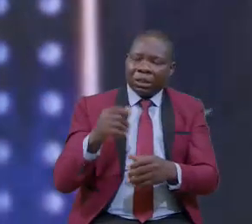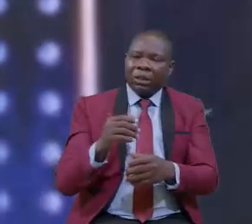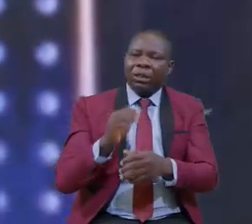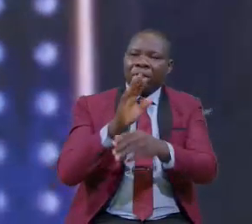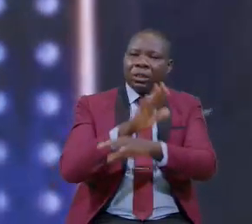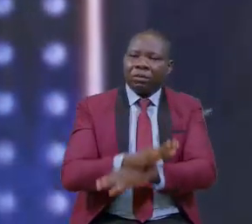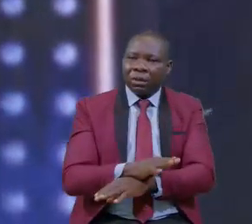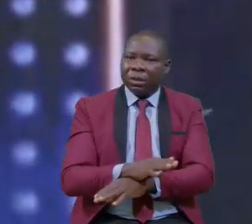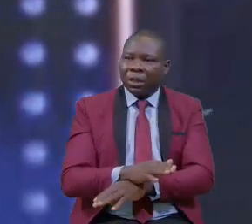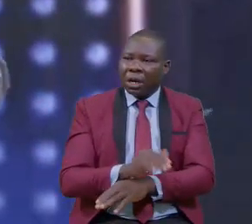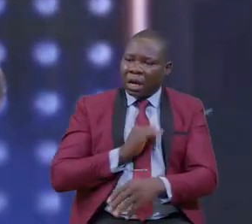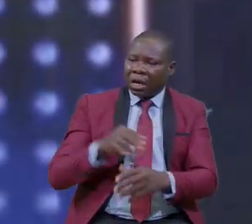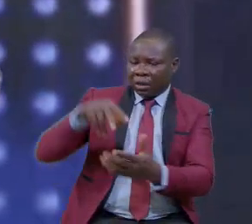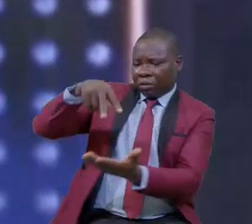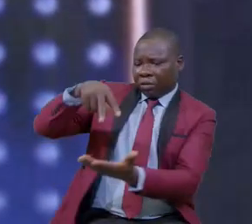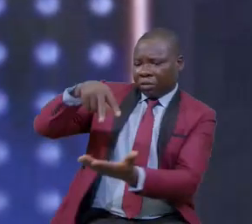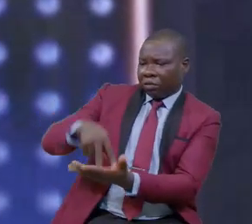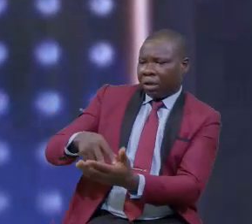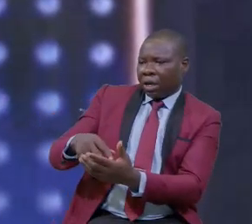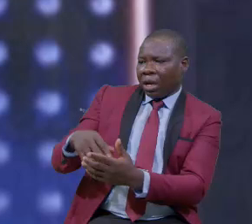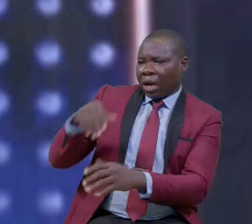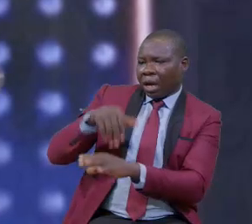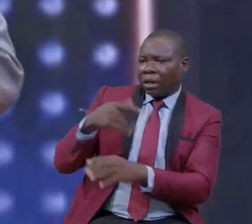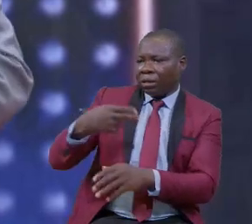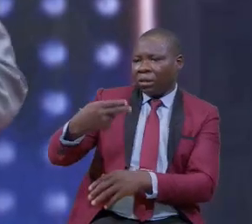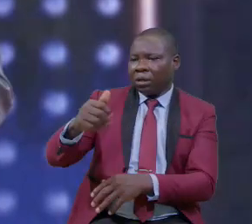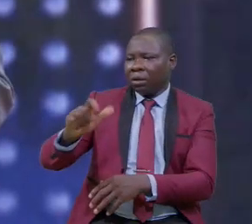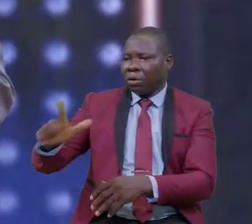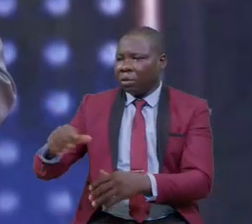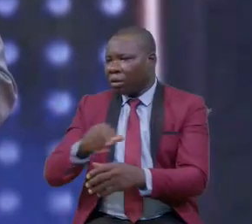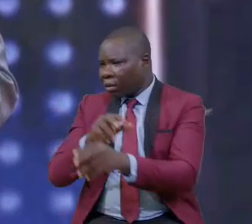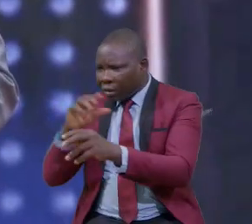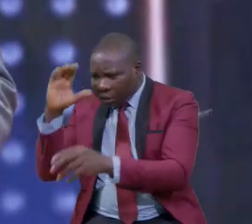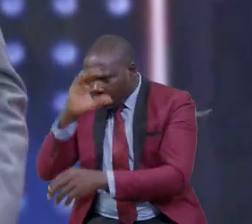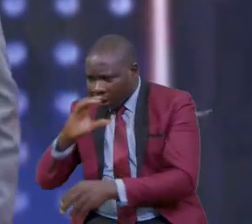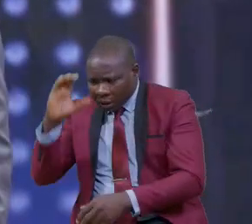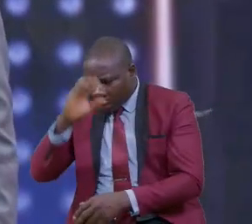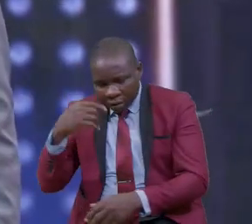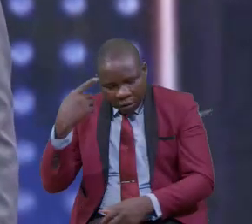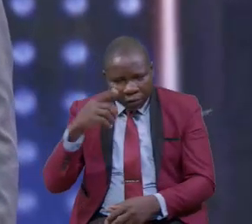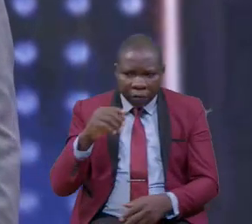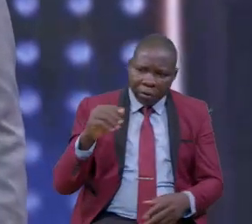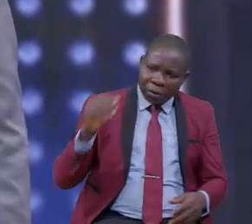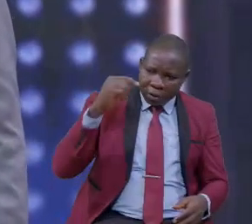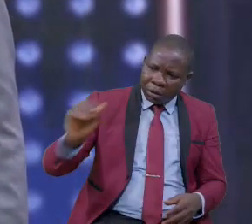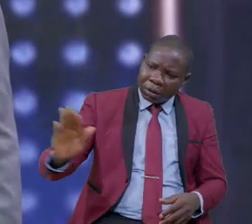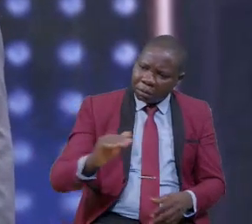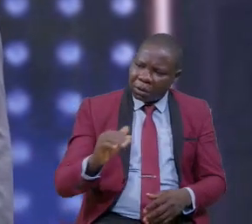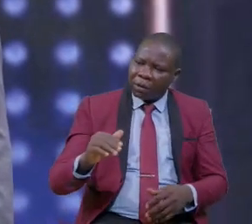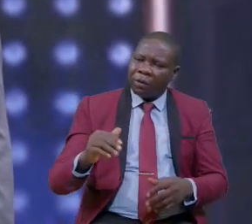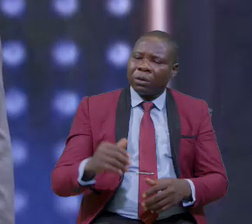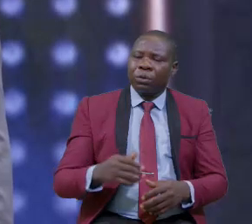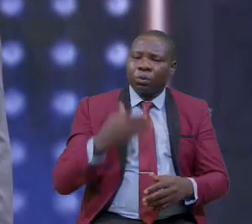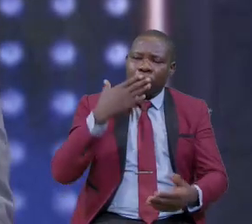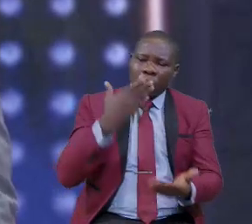looking for that man. And good enough, he came. I said, did you do that? He said, yes. I said, let